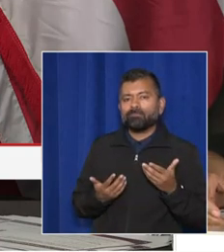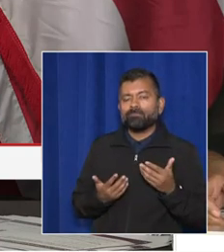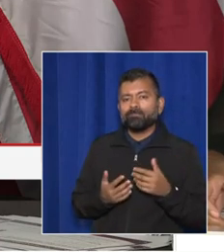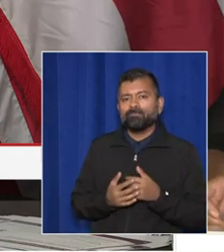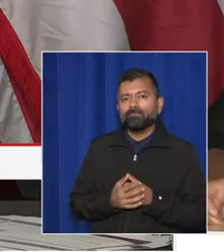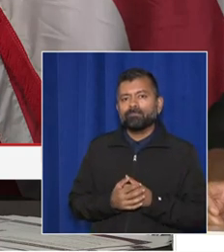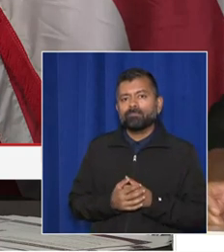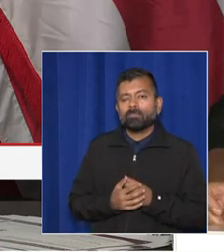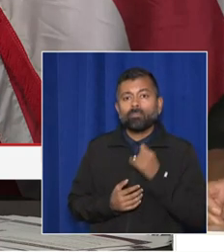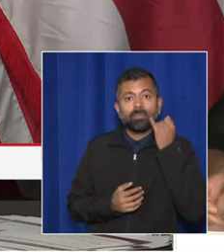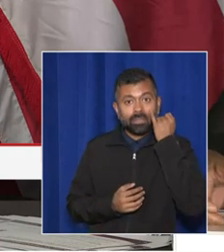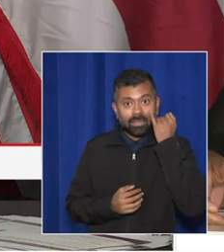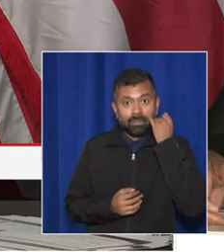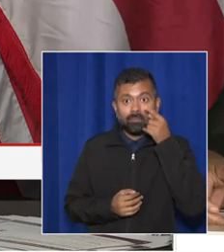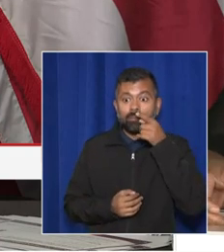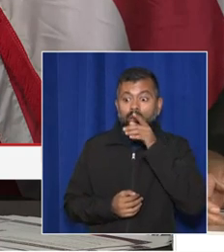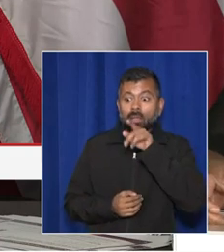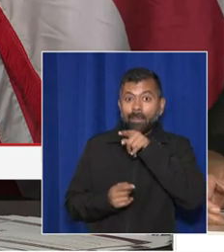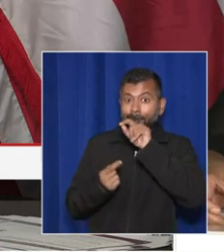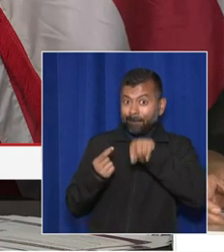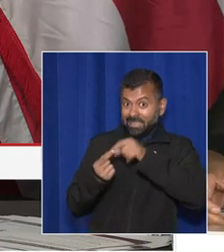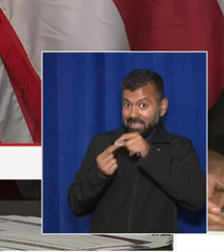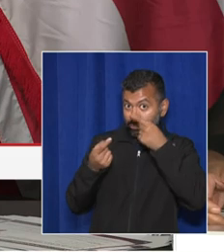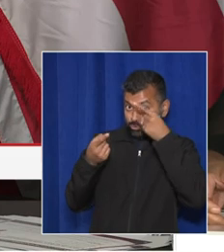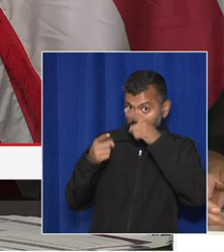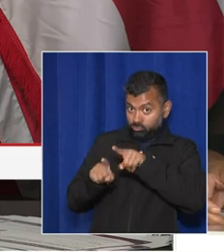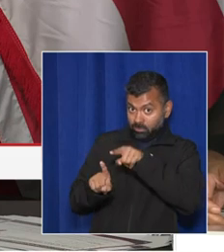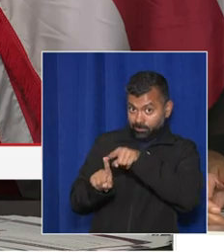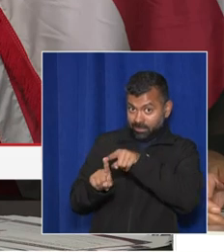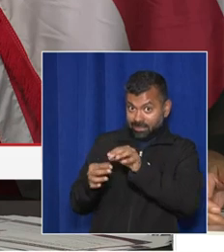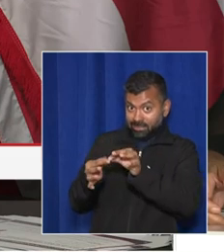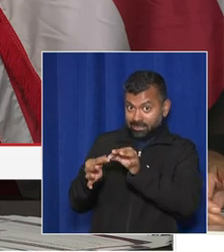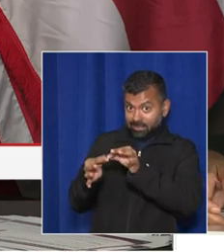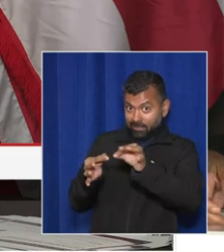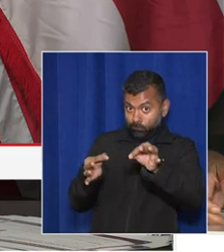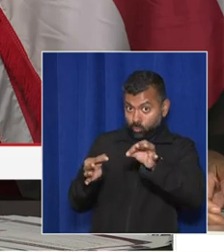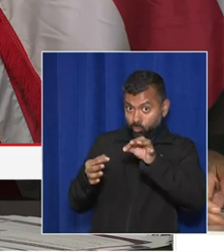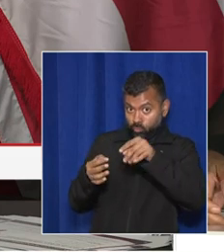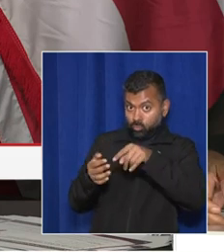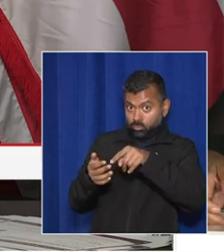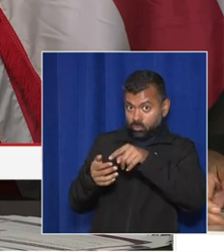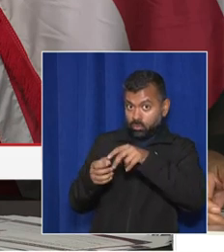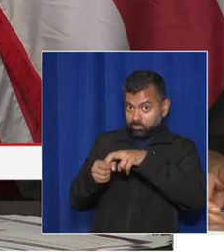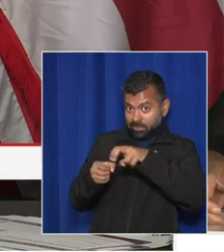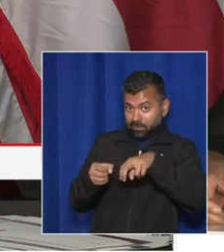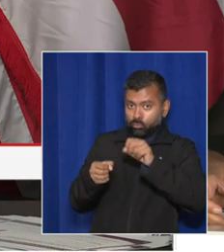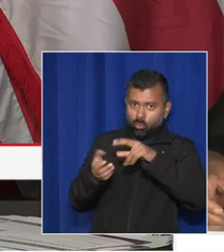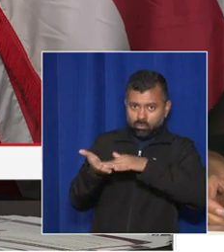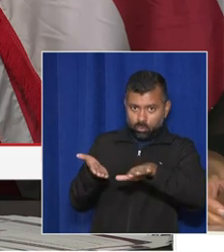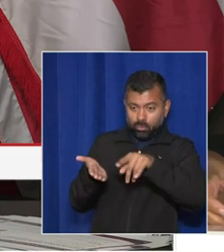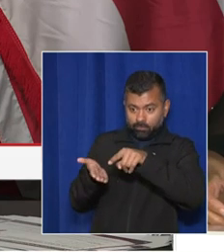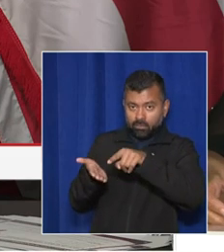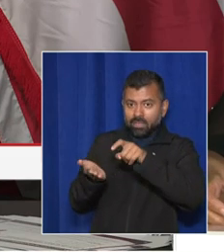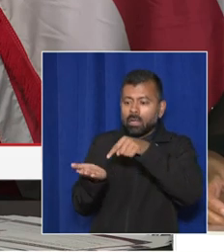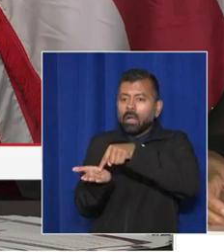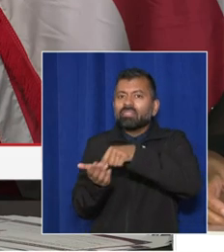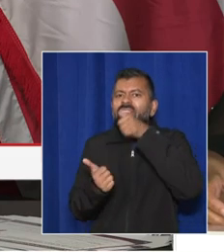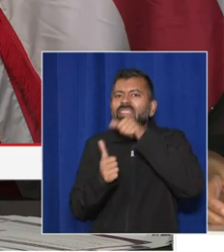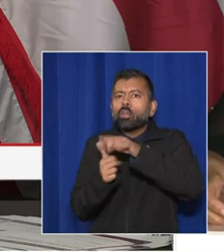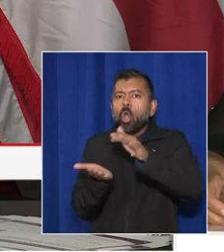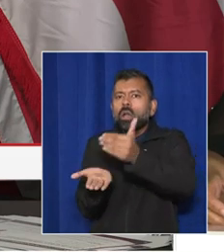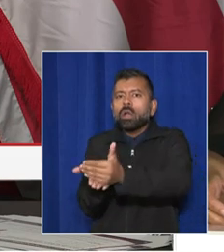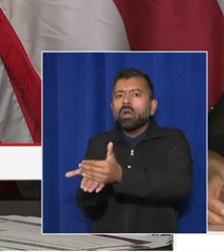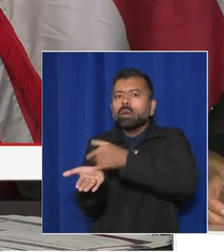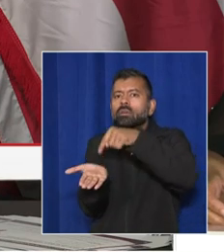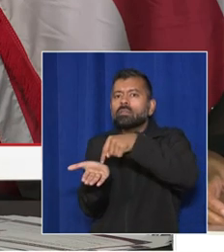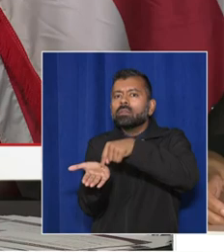it is reasonable to assume that after you leave employment, due to no fault of your